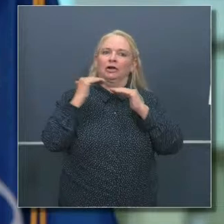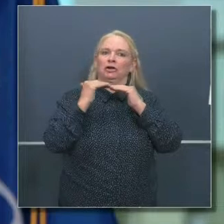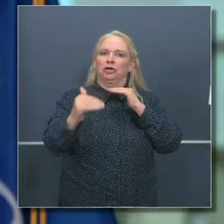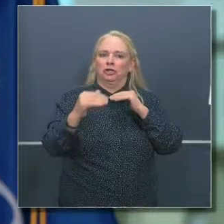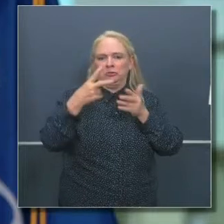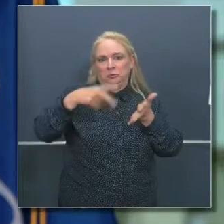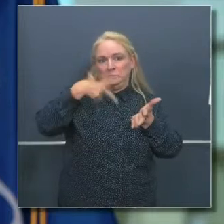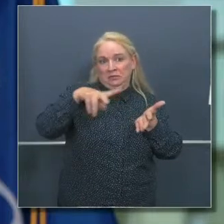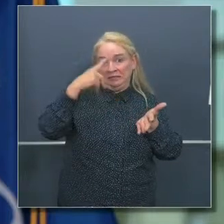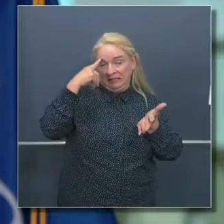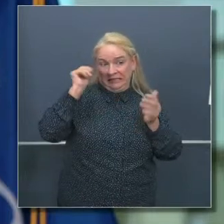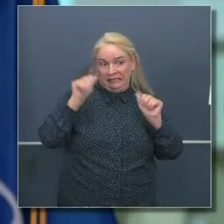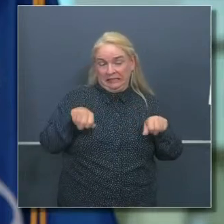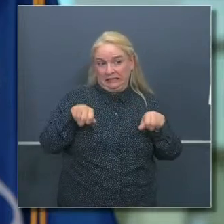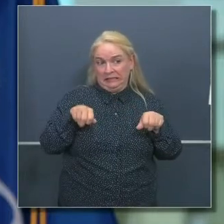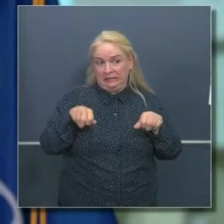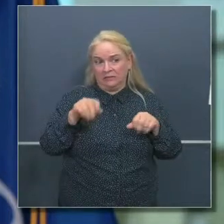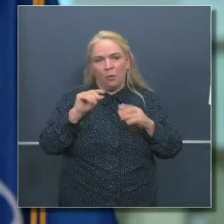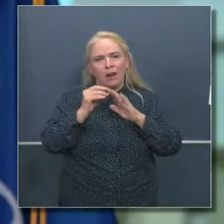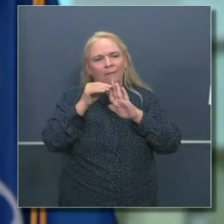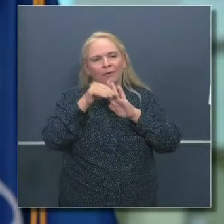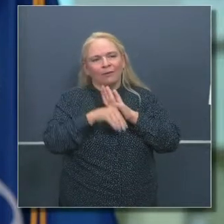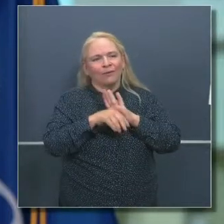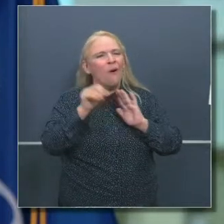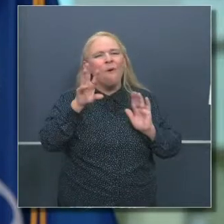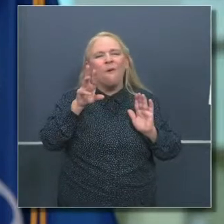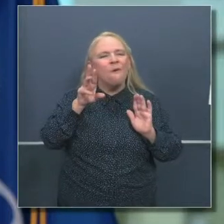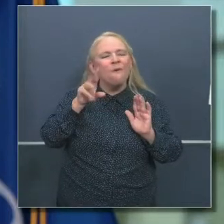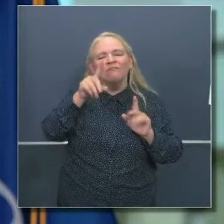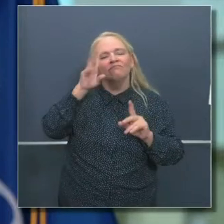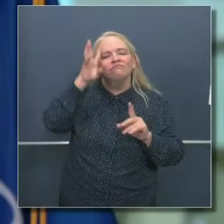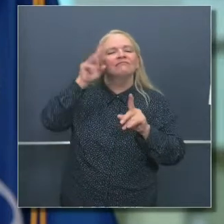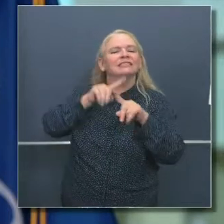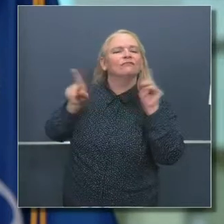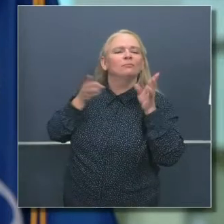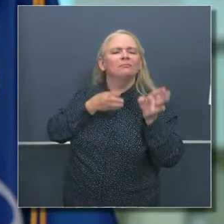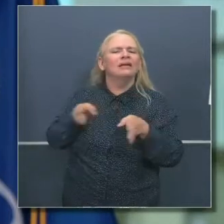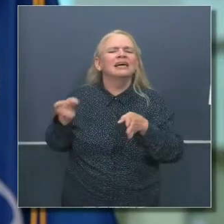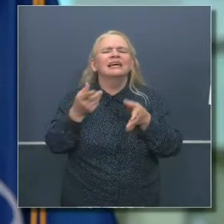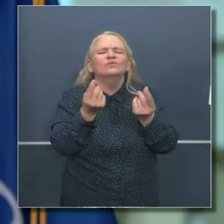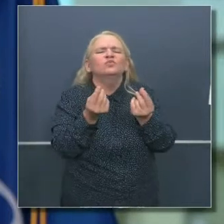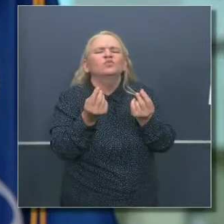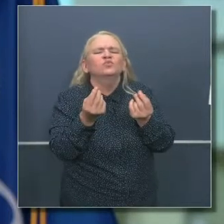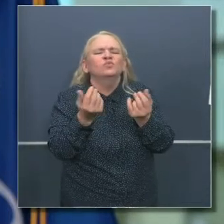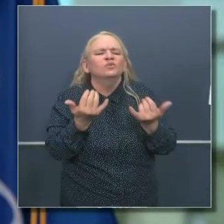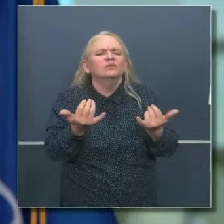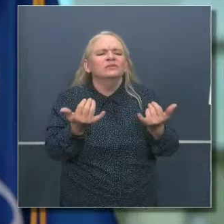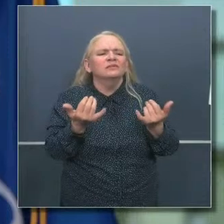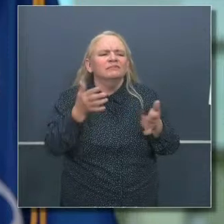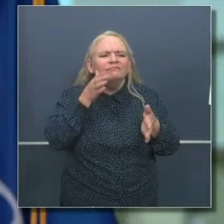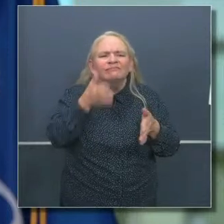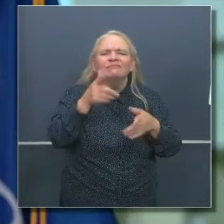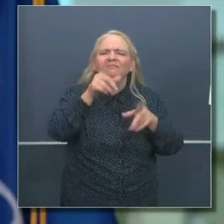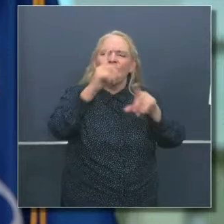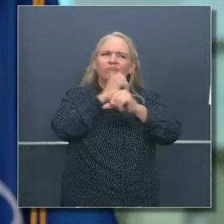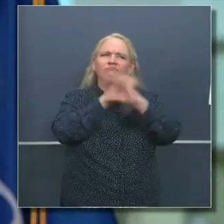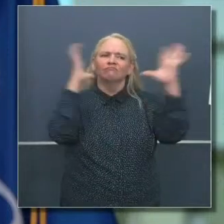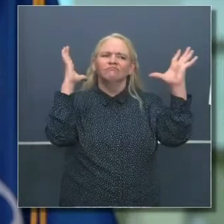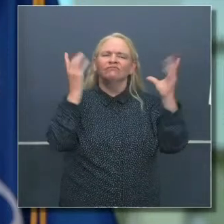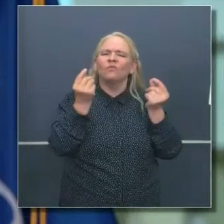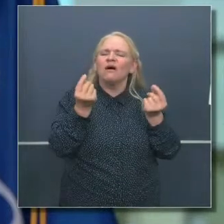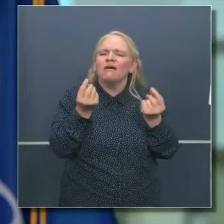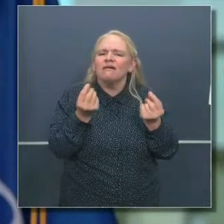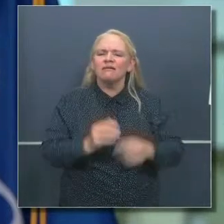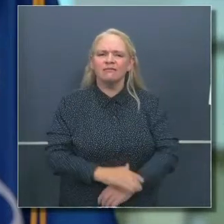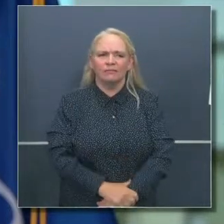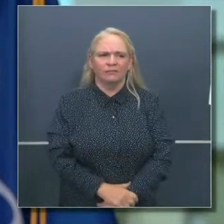again? Have you developed a different strategy around that? No, I appreciate that question. It's a good question, and I hope you'll see represented in